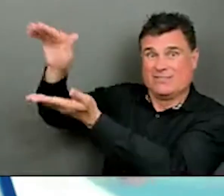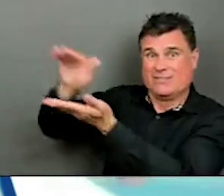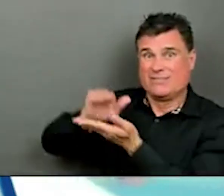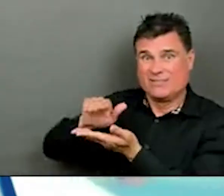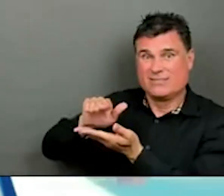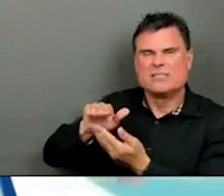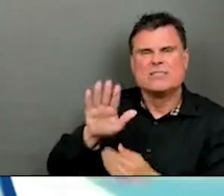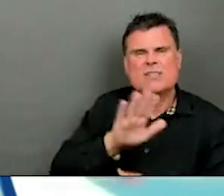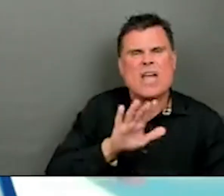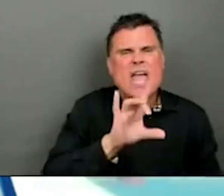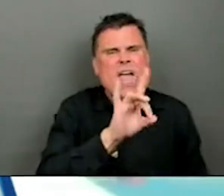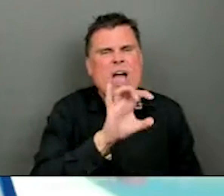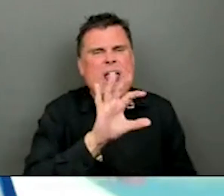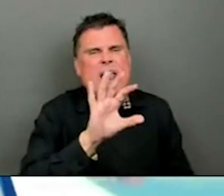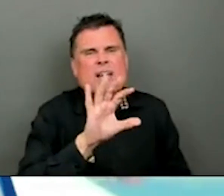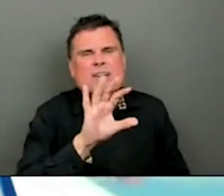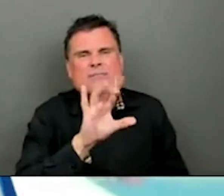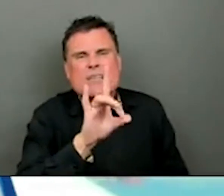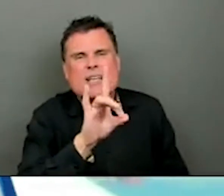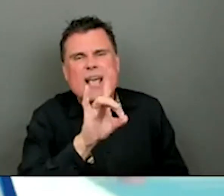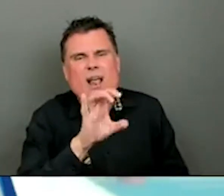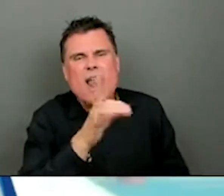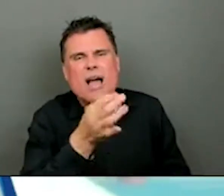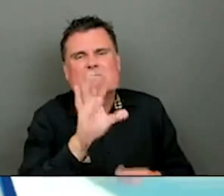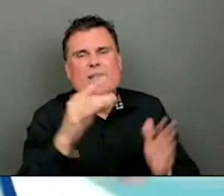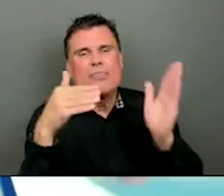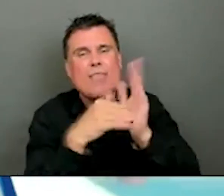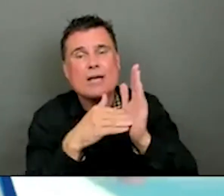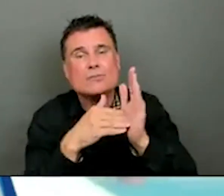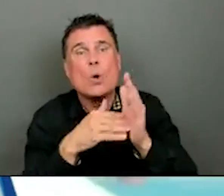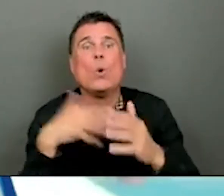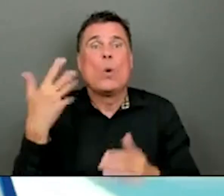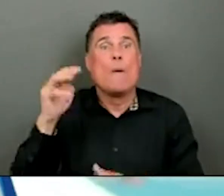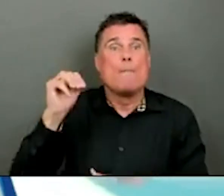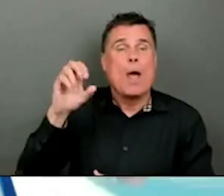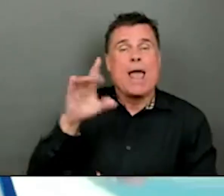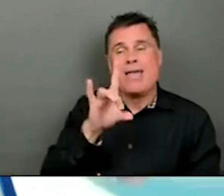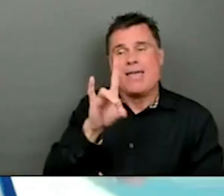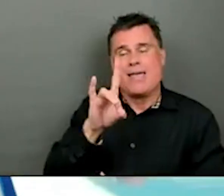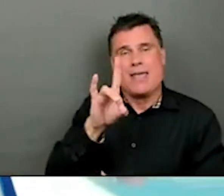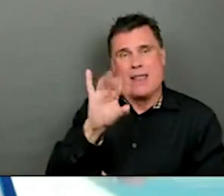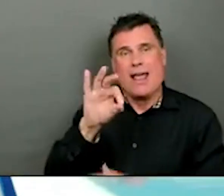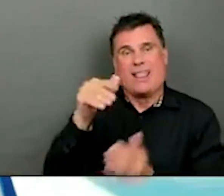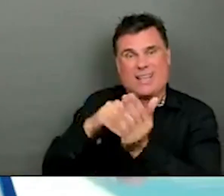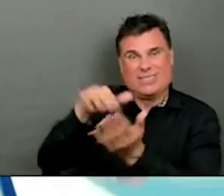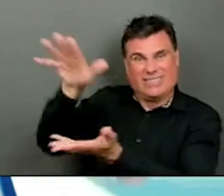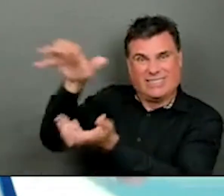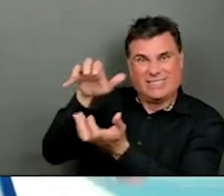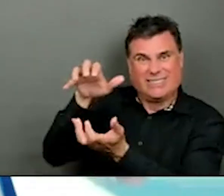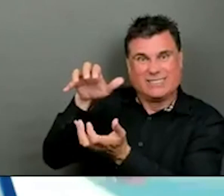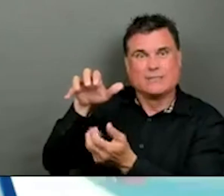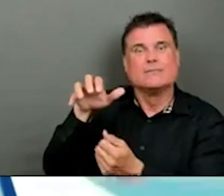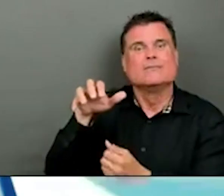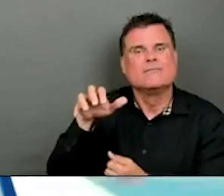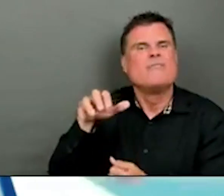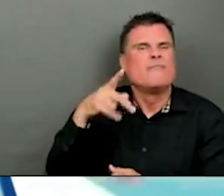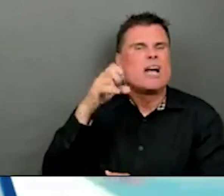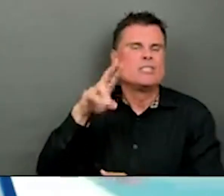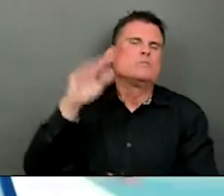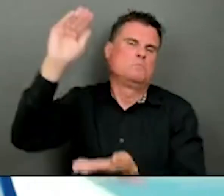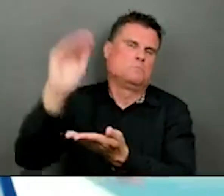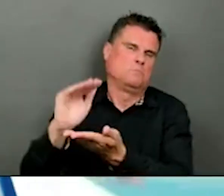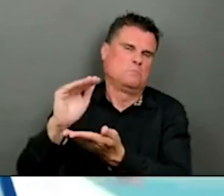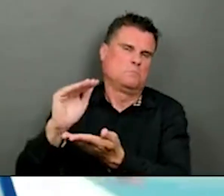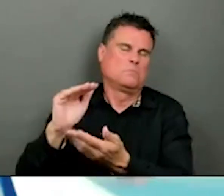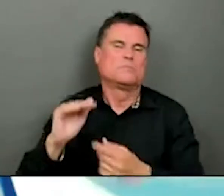896,000 Moderna. How about that? And it hasn't arrived yet, but 327,000 doses of Pfizer. So we're going to have vaccine, and the